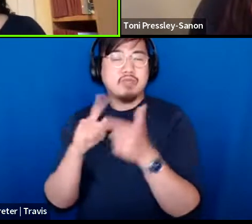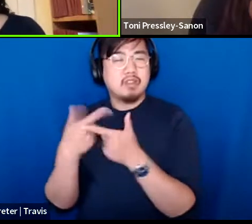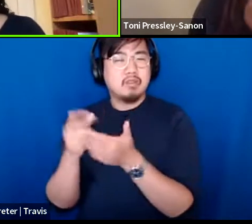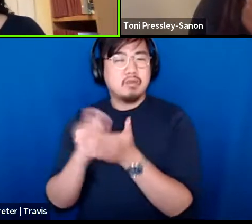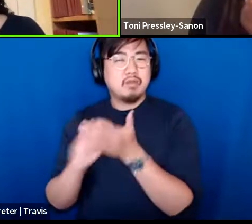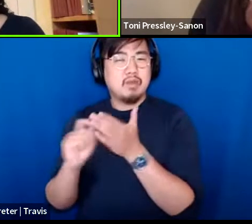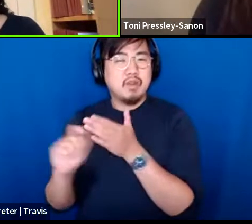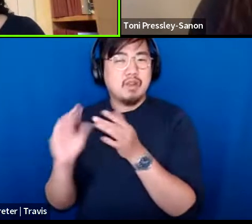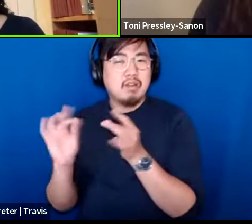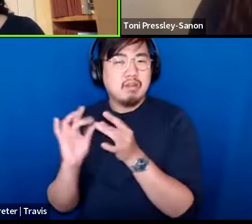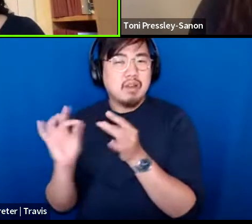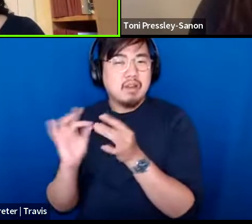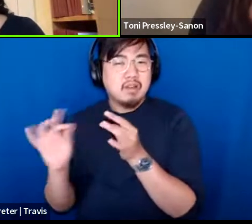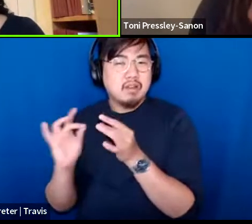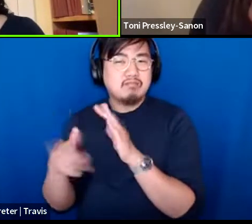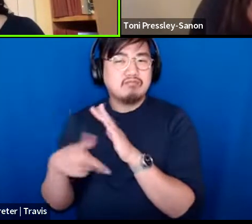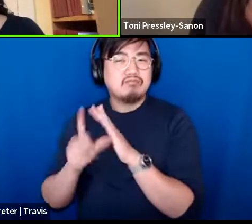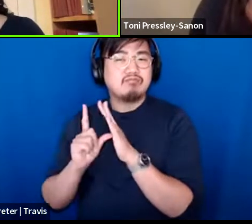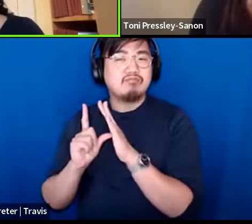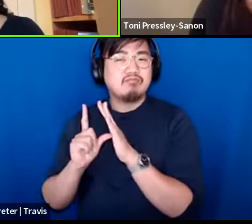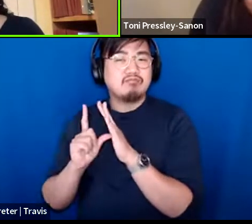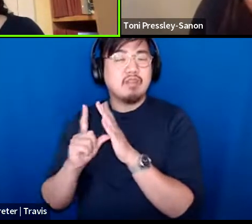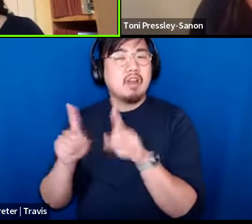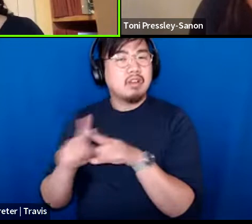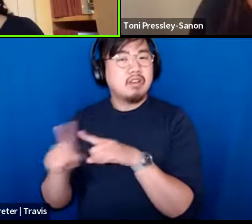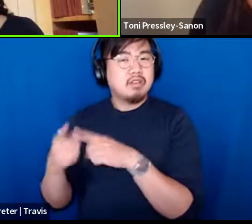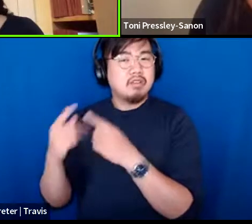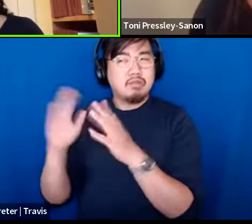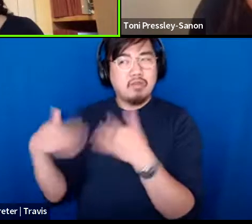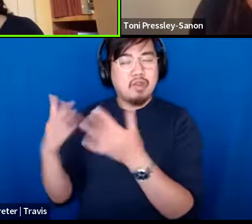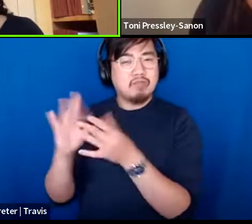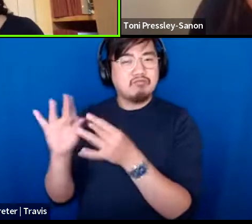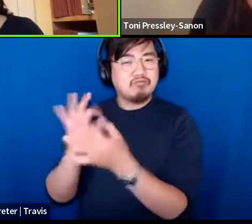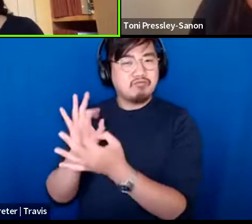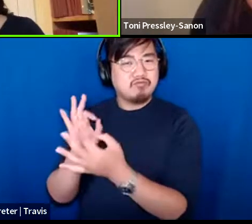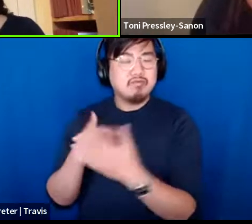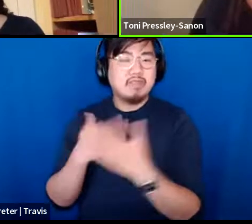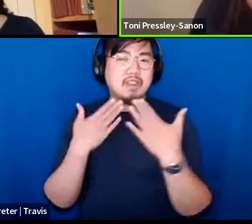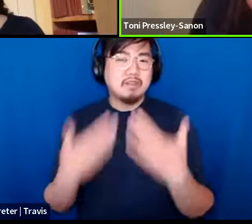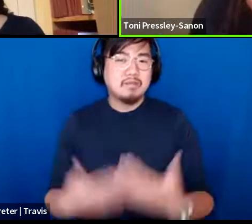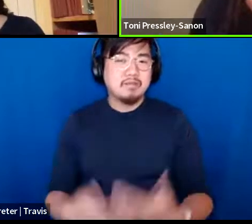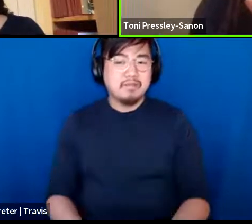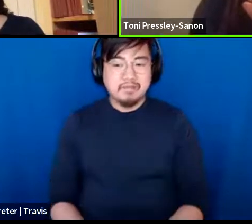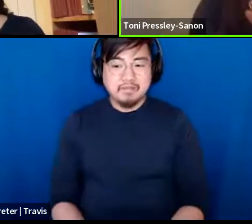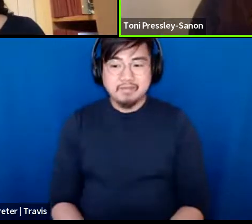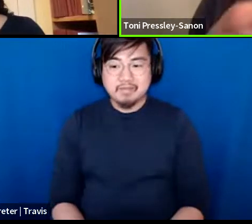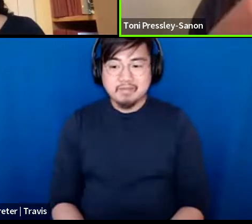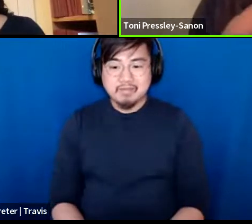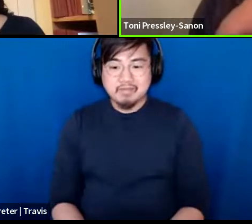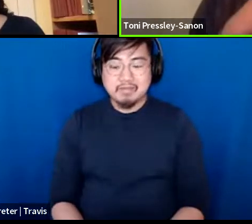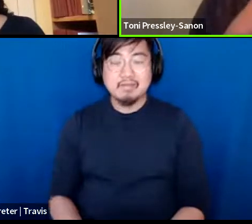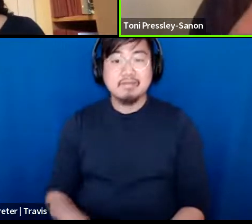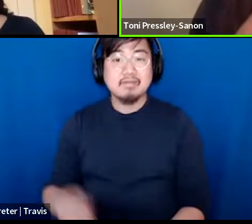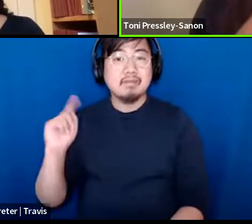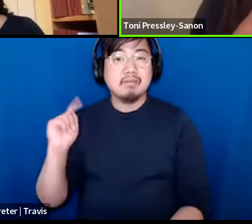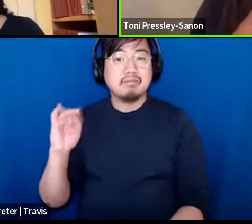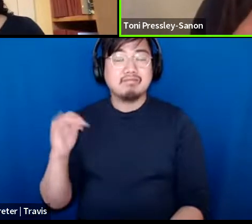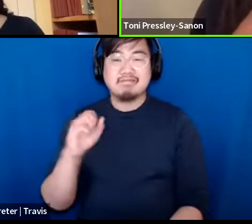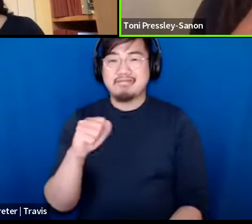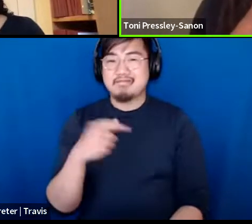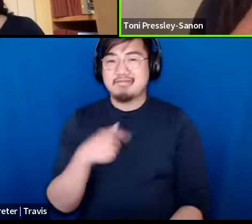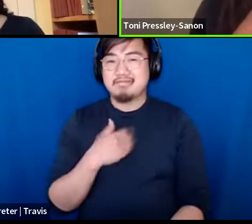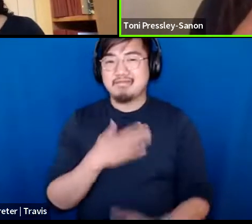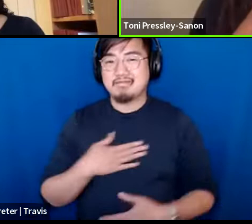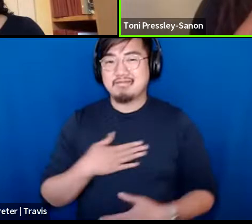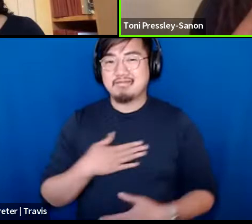to offer me some feedback. So thank you for that. Yeah, it was my pleasure to